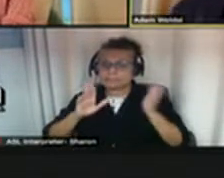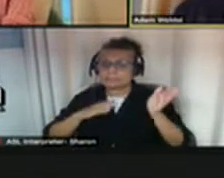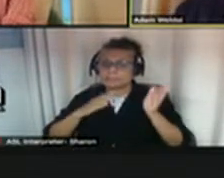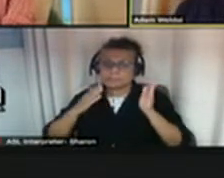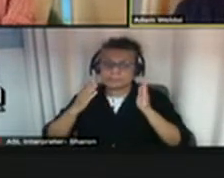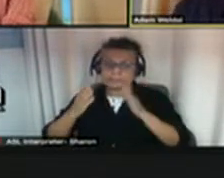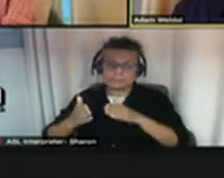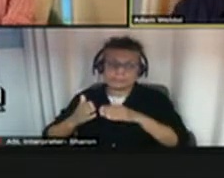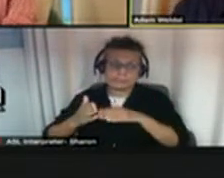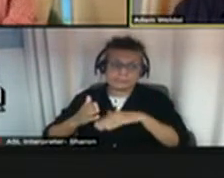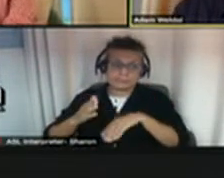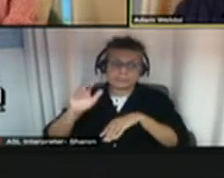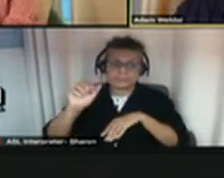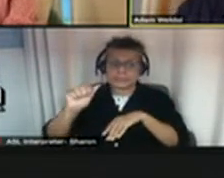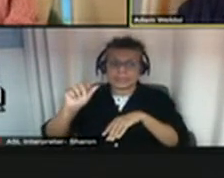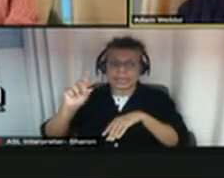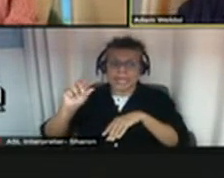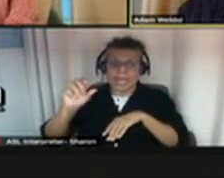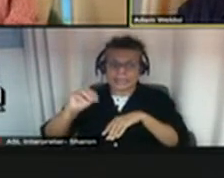Thank you, Mr. Chairman.